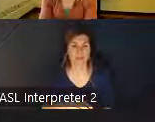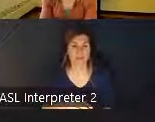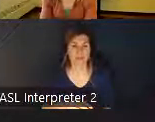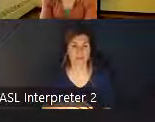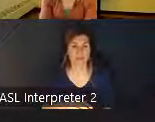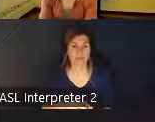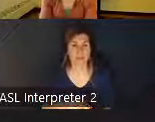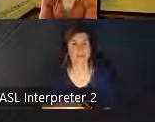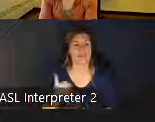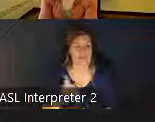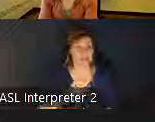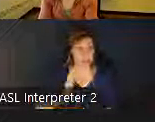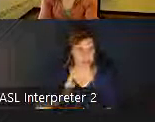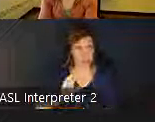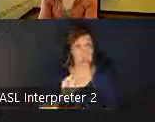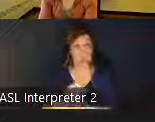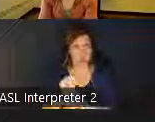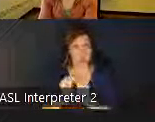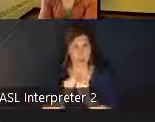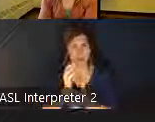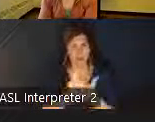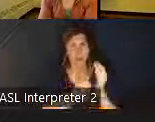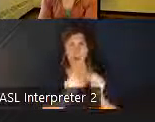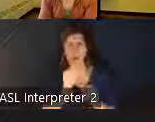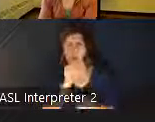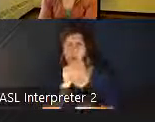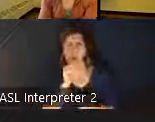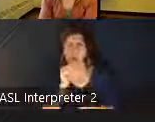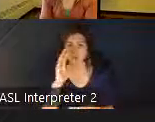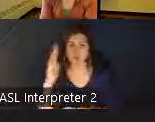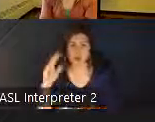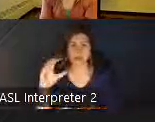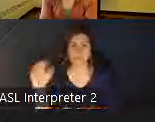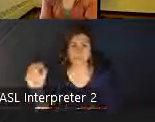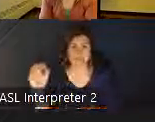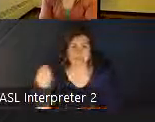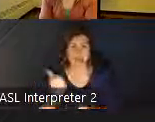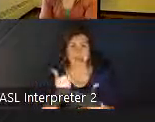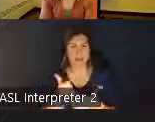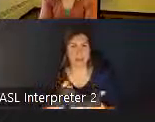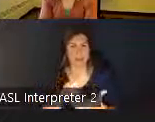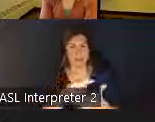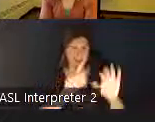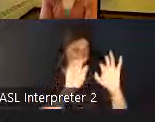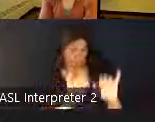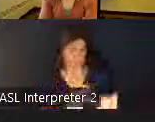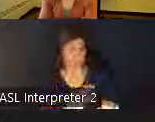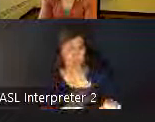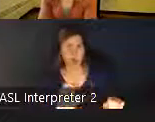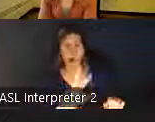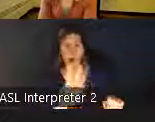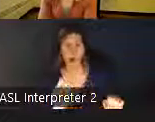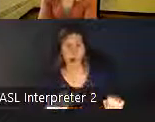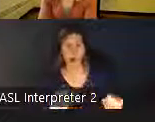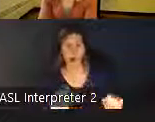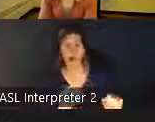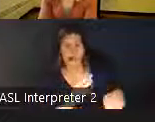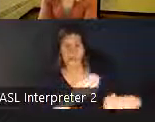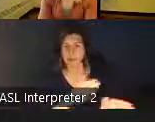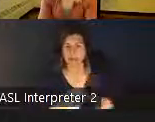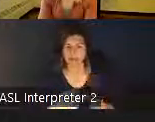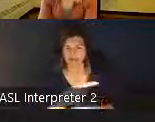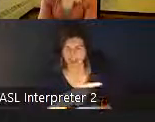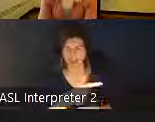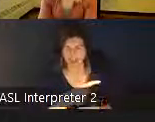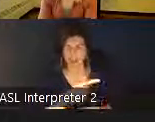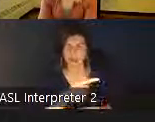private forest companies to develop their own internal climate adaptation plans. And that starts